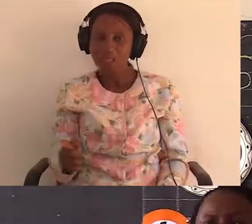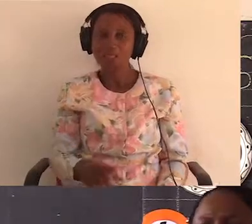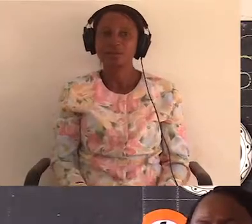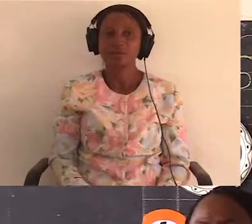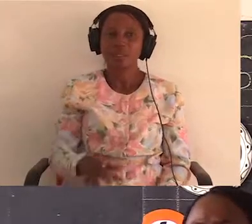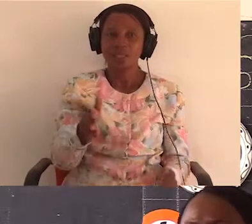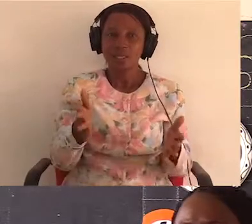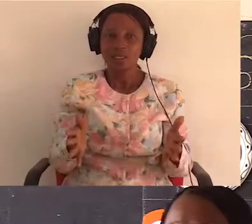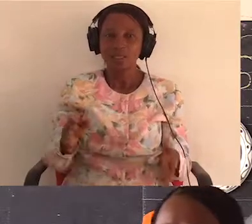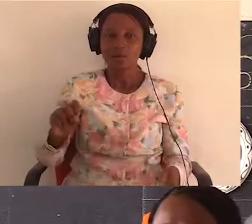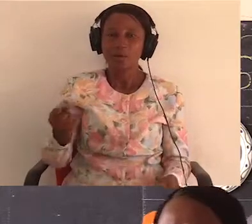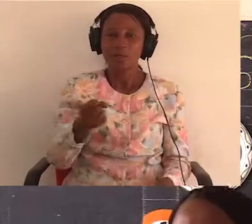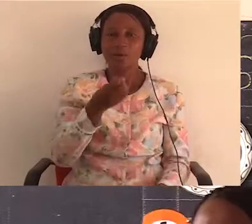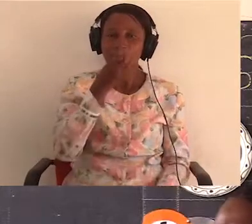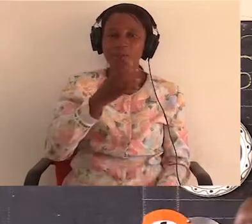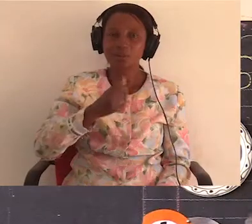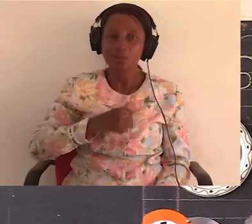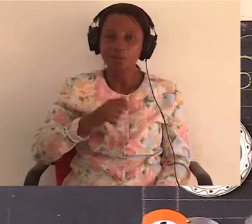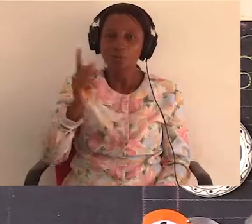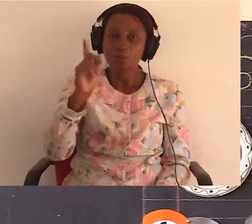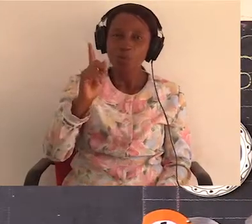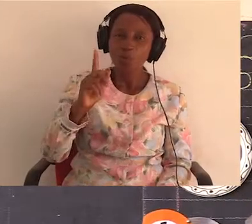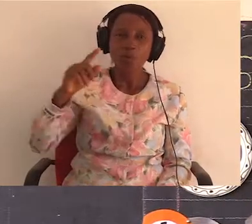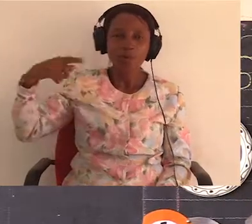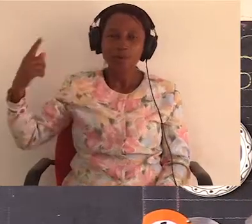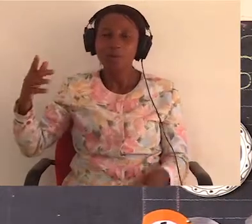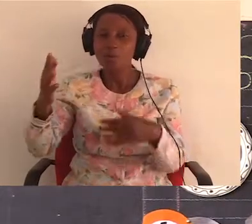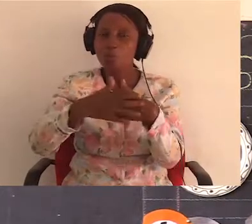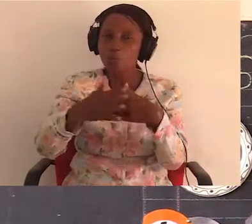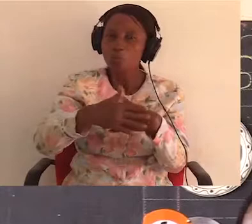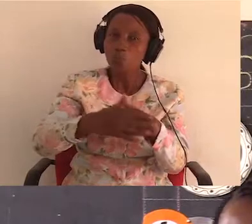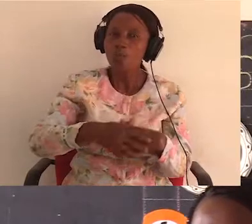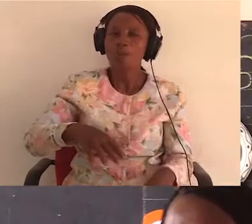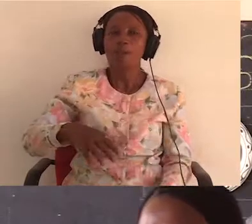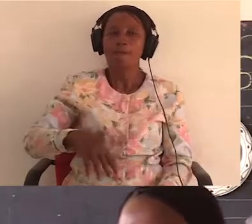can you tell me, what sound do you hear from the story?